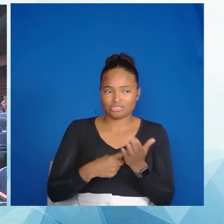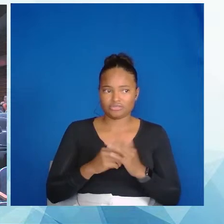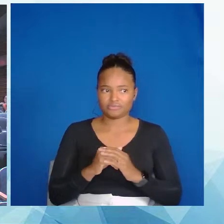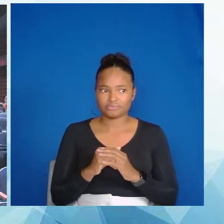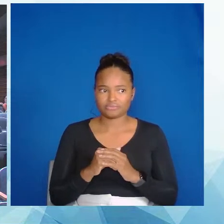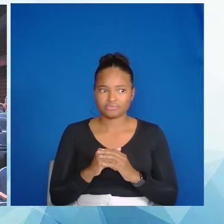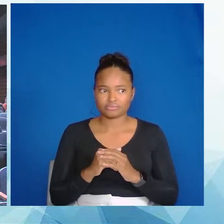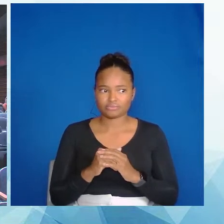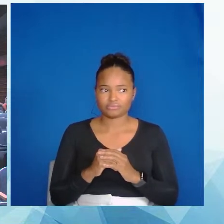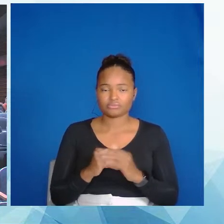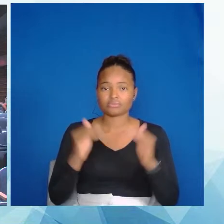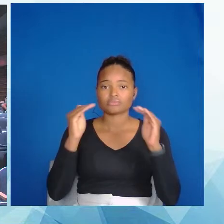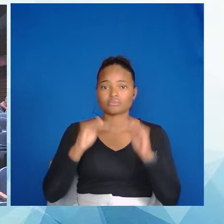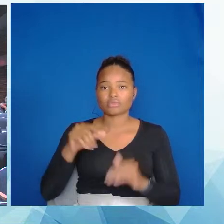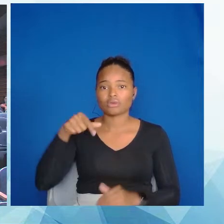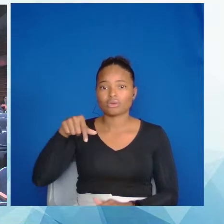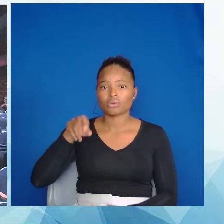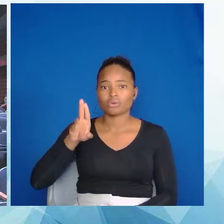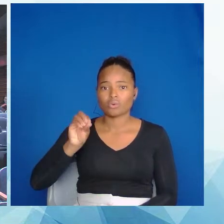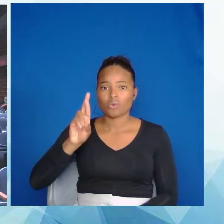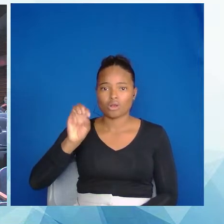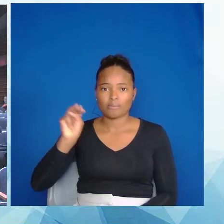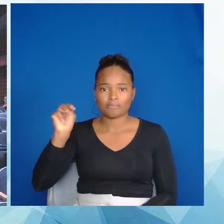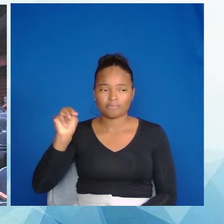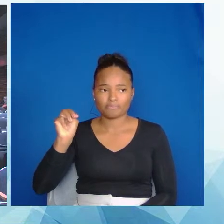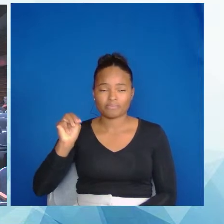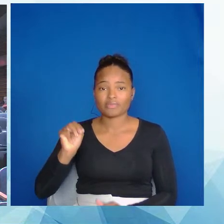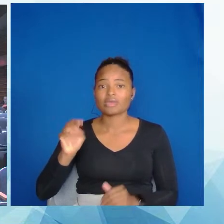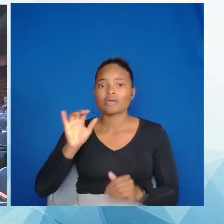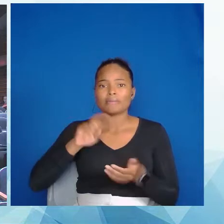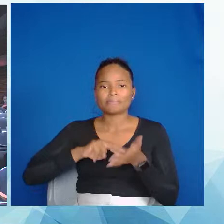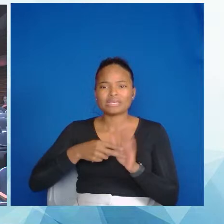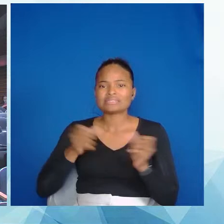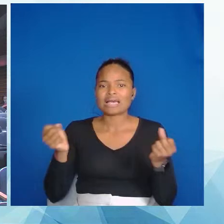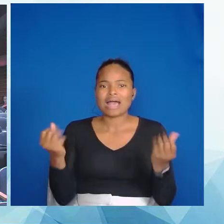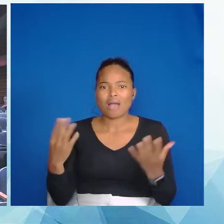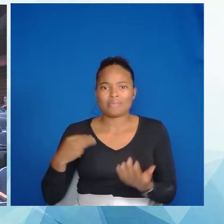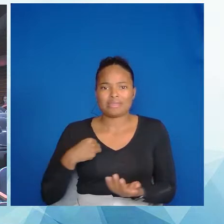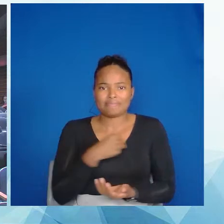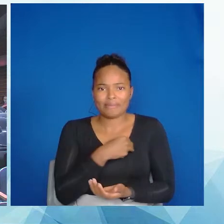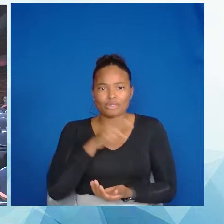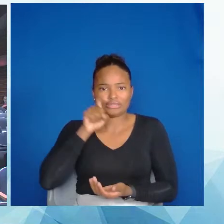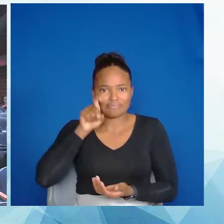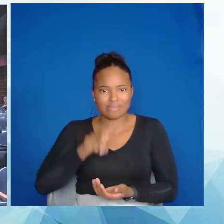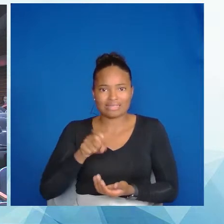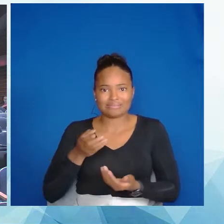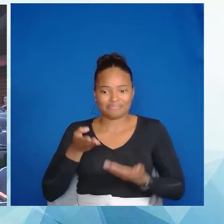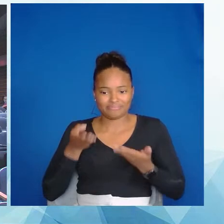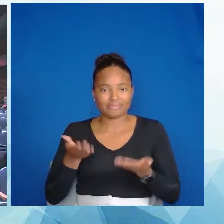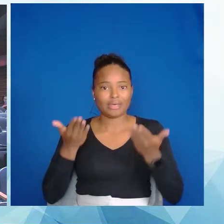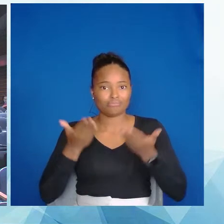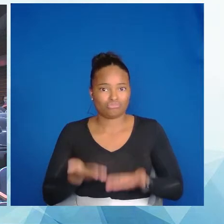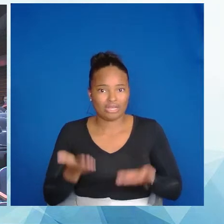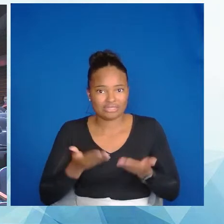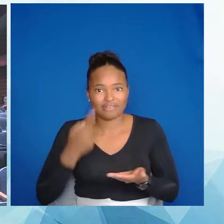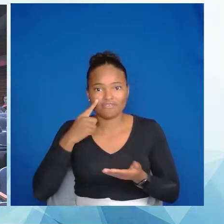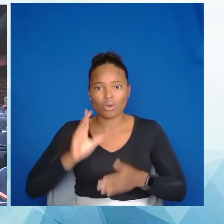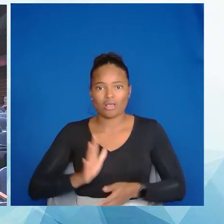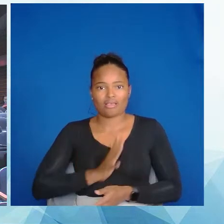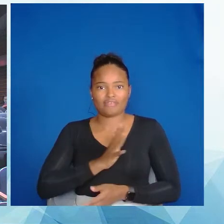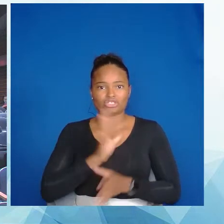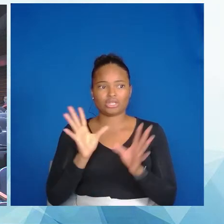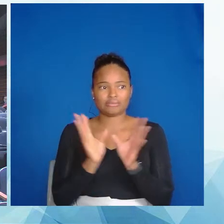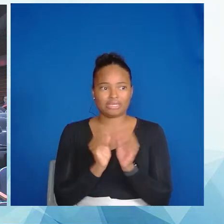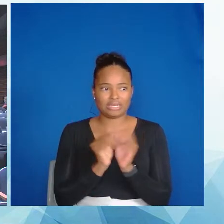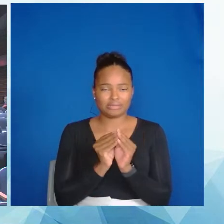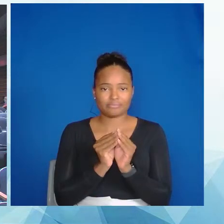A quorum. A quorum is a number of members that is needed to have an official meeting. For the